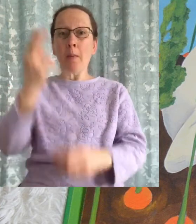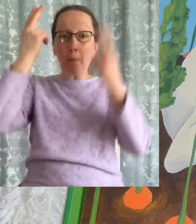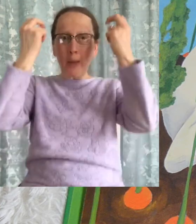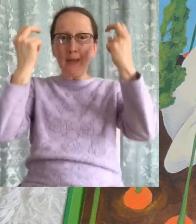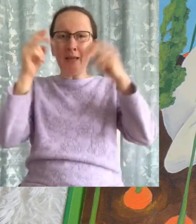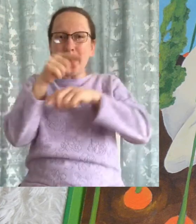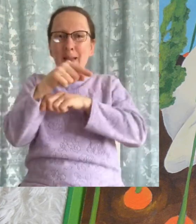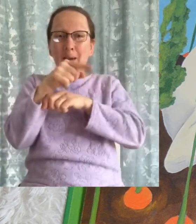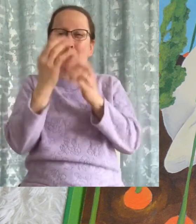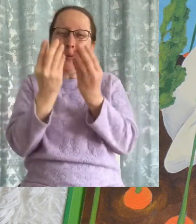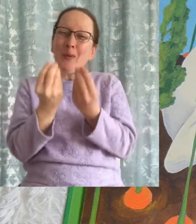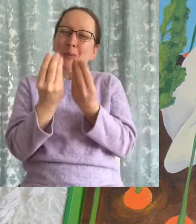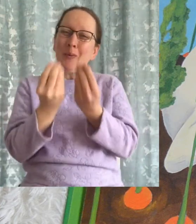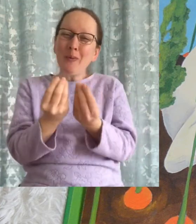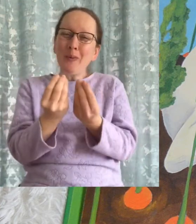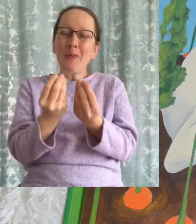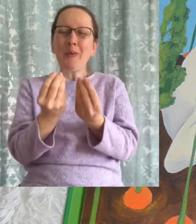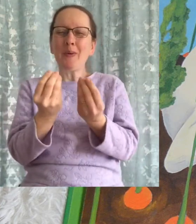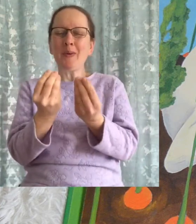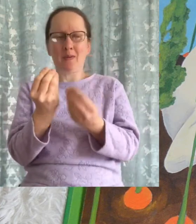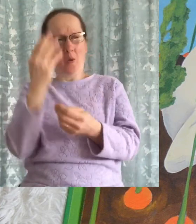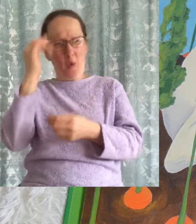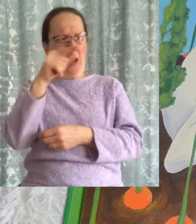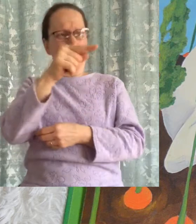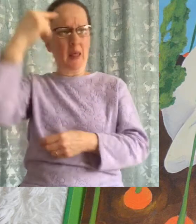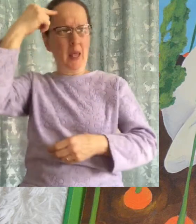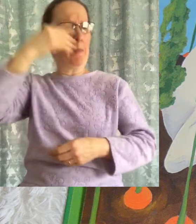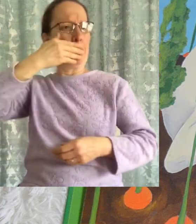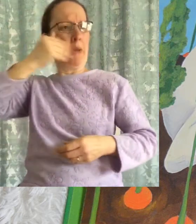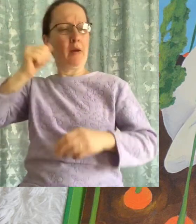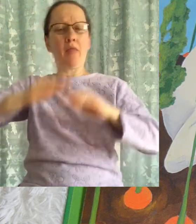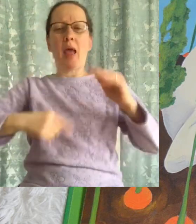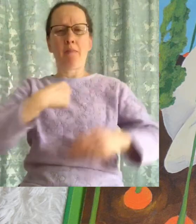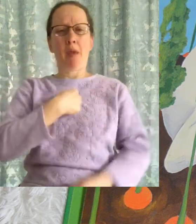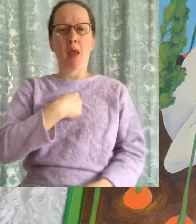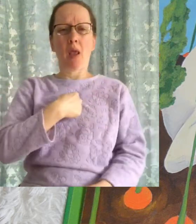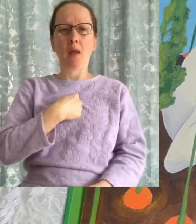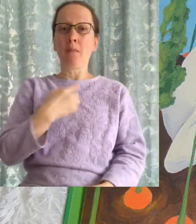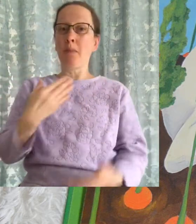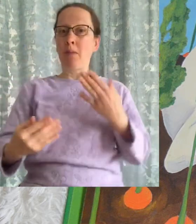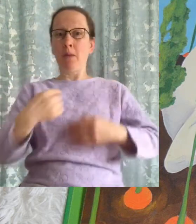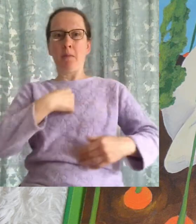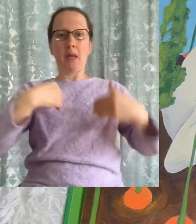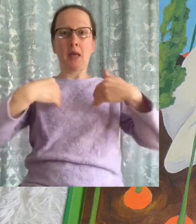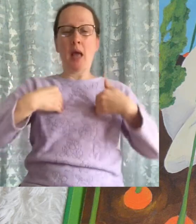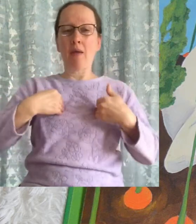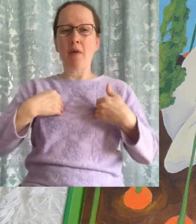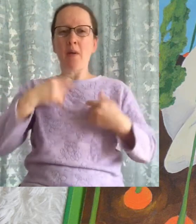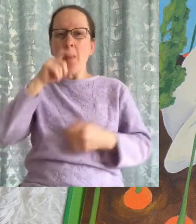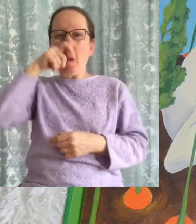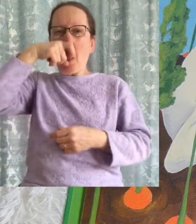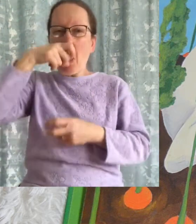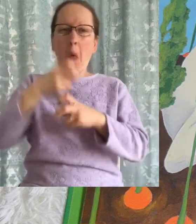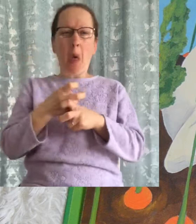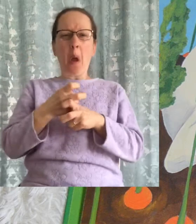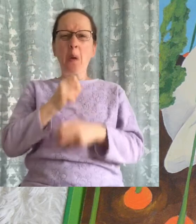His tail may be fluffy and soft as can be, but what makes him think that he's better than me? I may have a hard